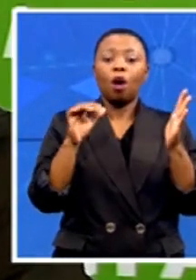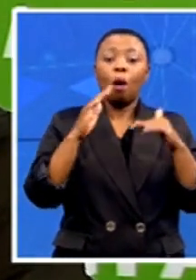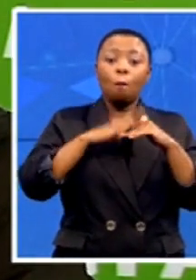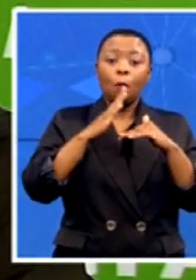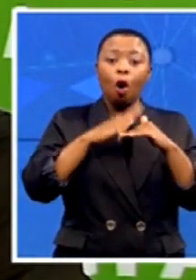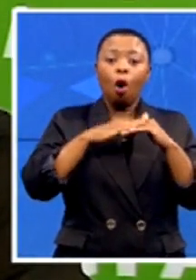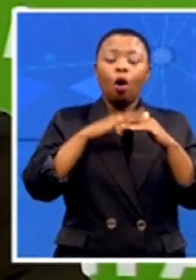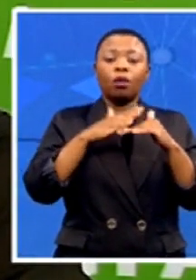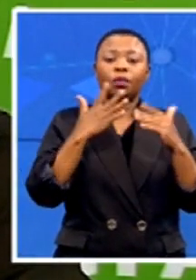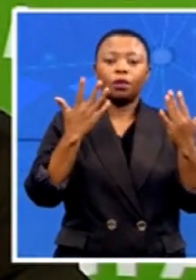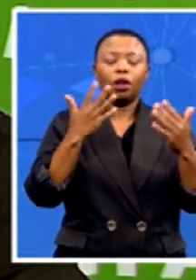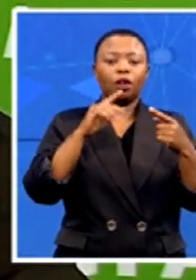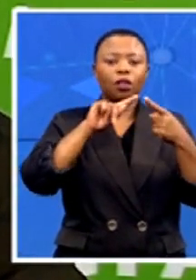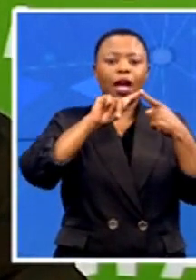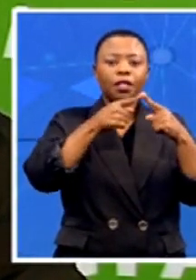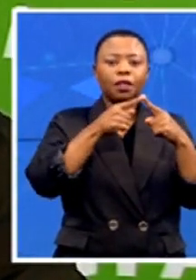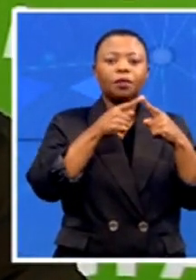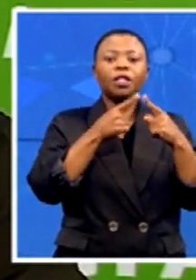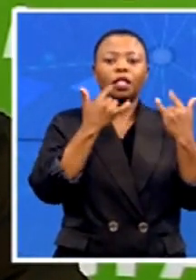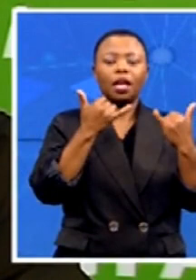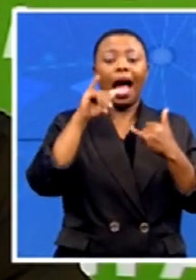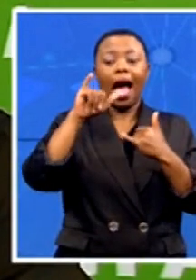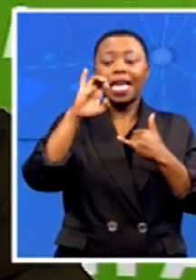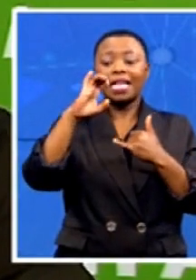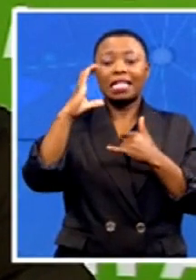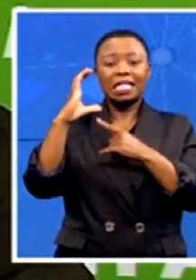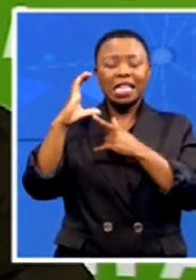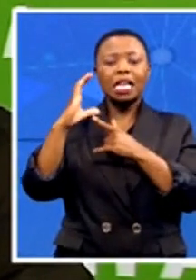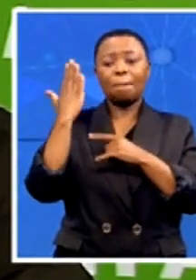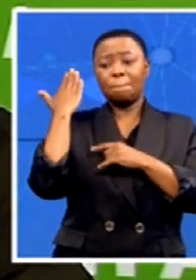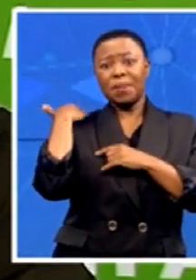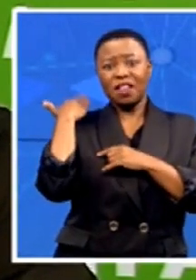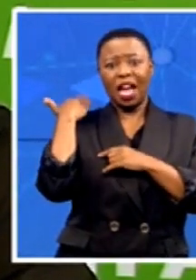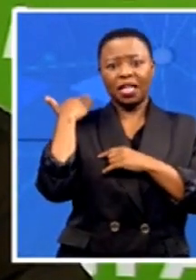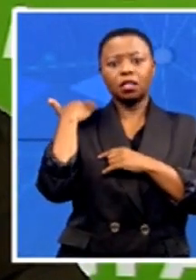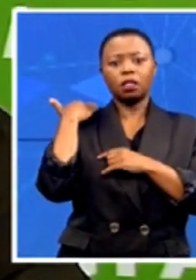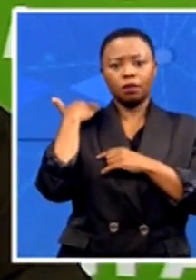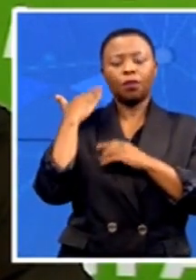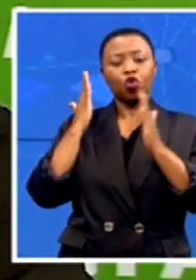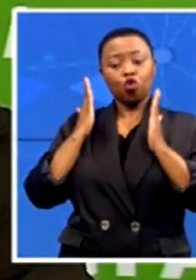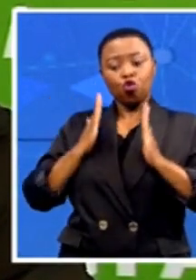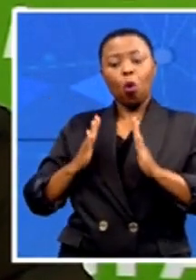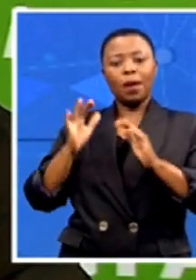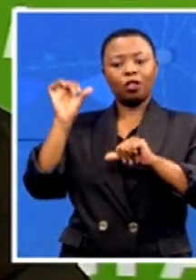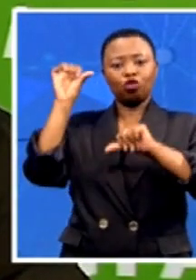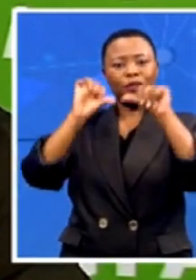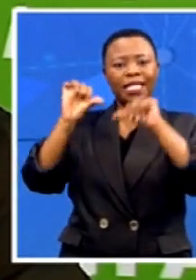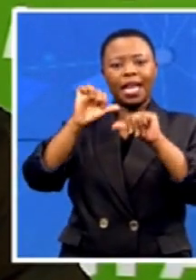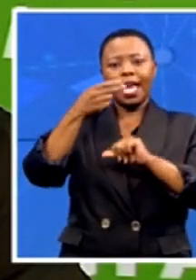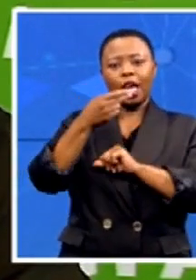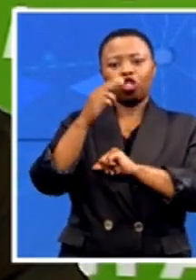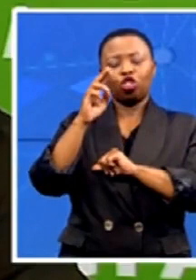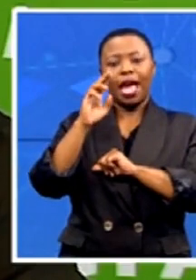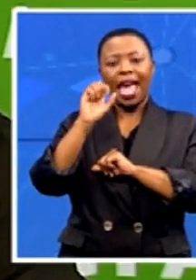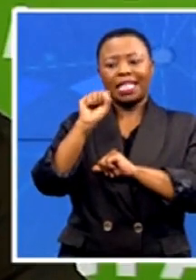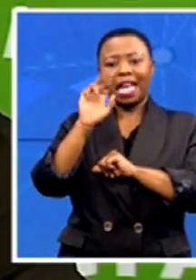that the IEC had previously commissioned a study by the Human Sciences Research Council, the HSRC. We know this because this